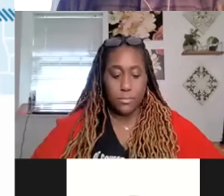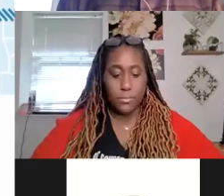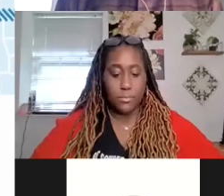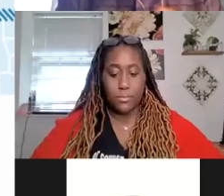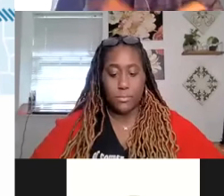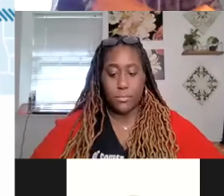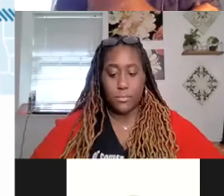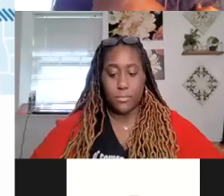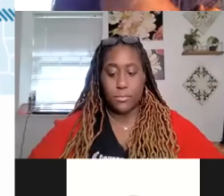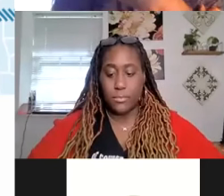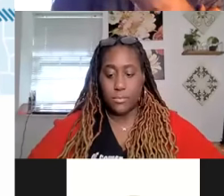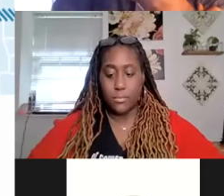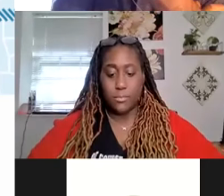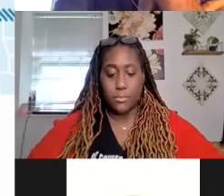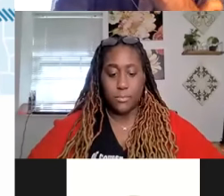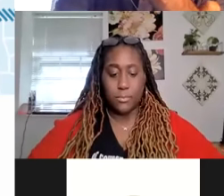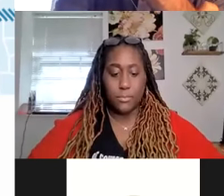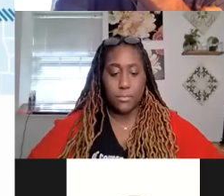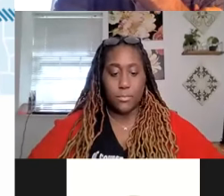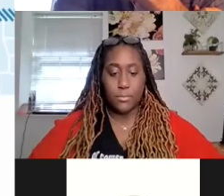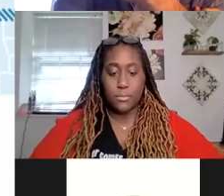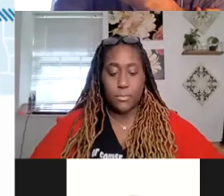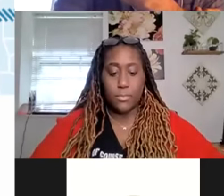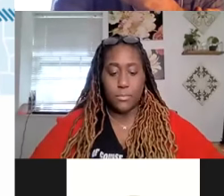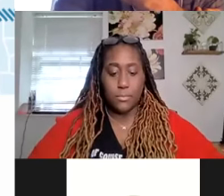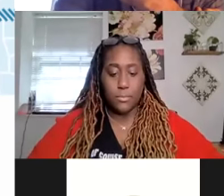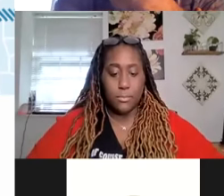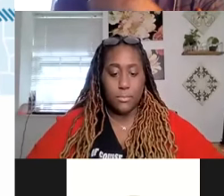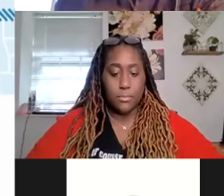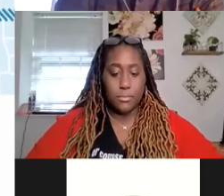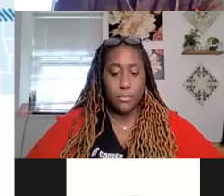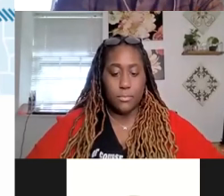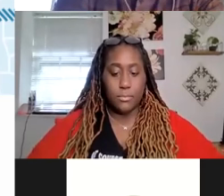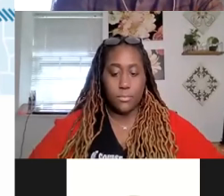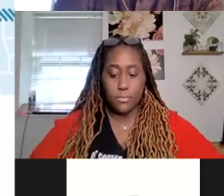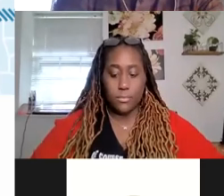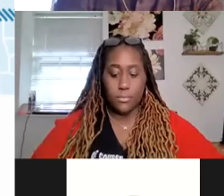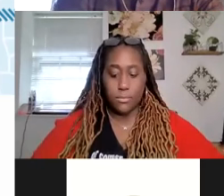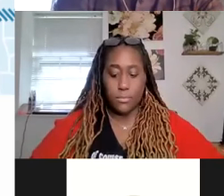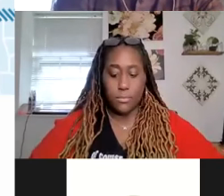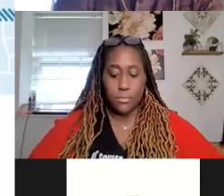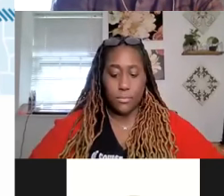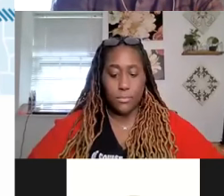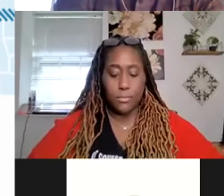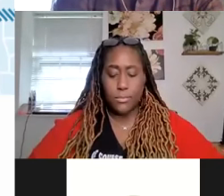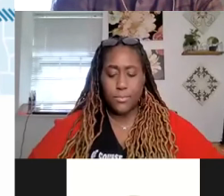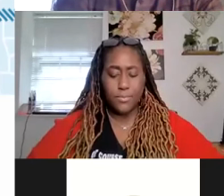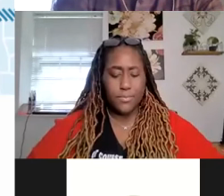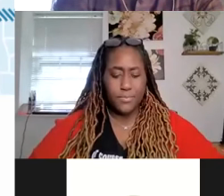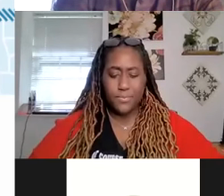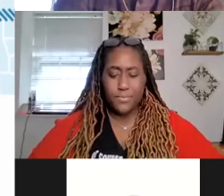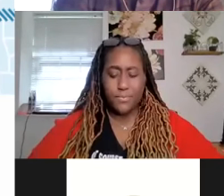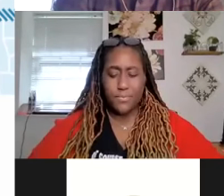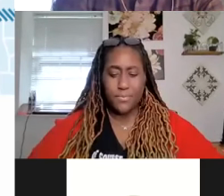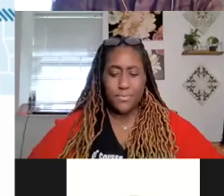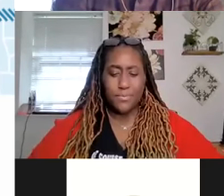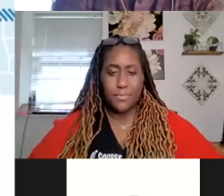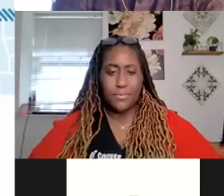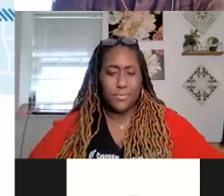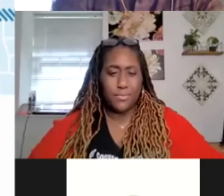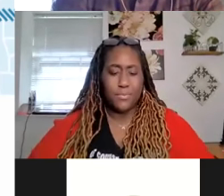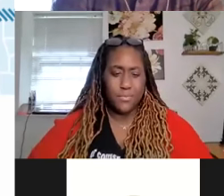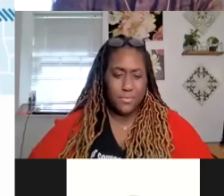we're going to respond accordingly. We don't actually need to know people's specific experiences and stories of their trauma in order to